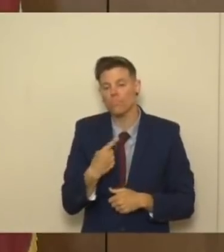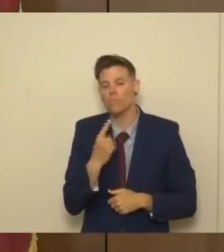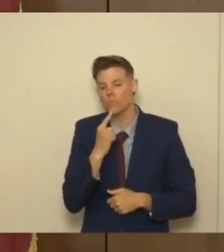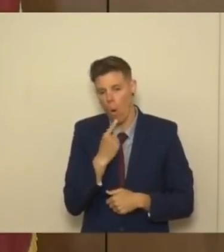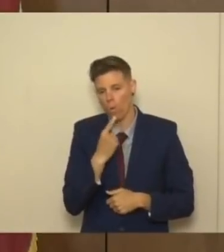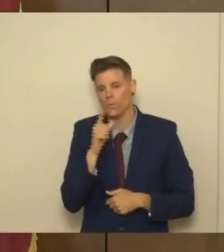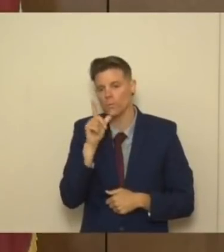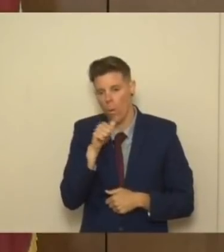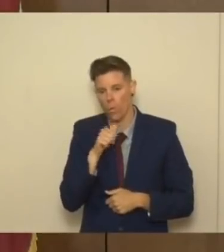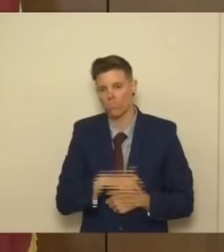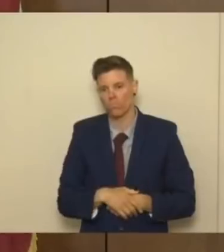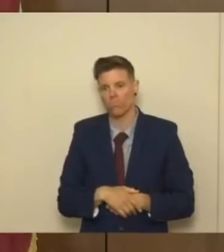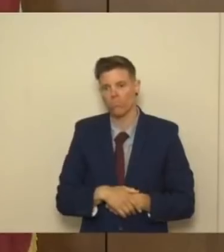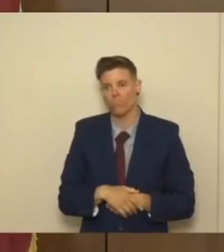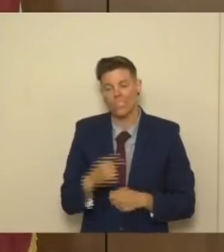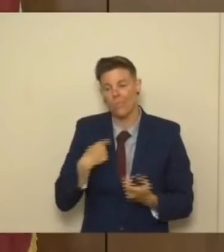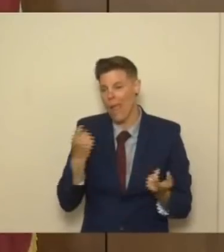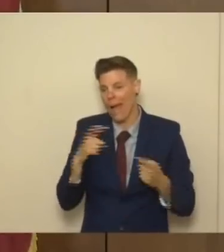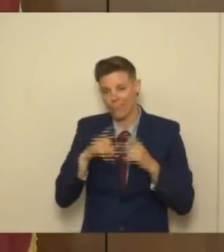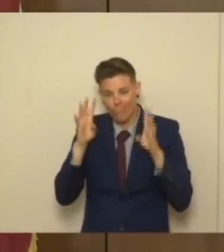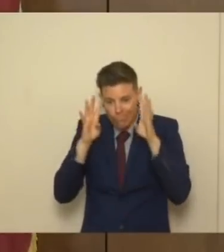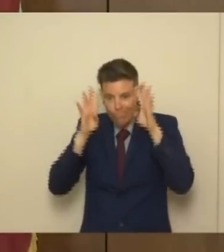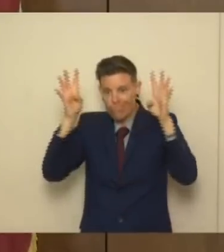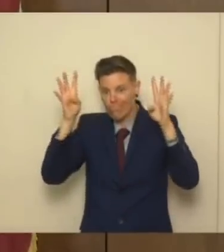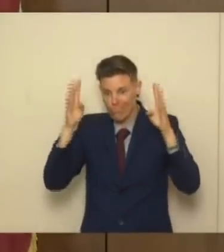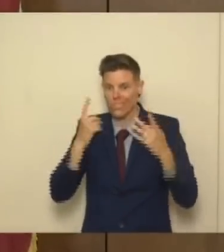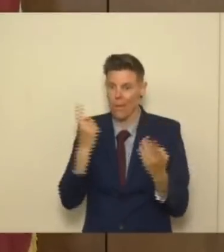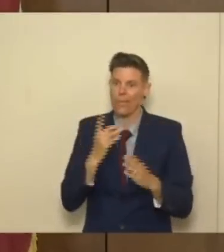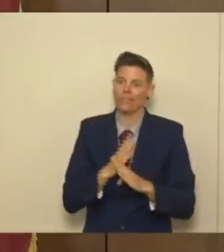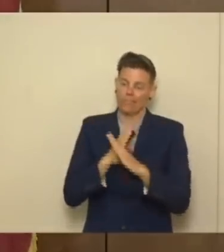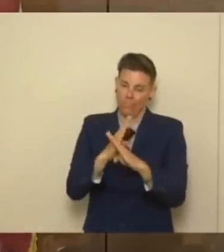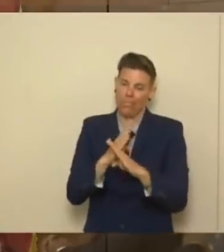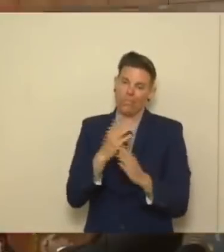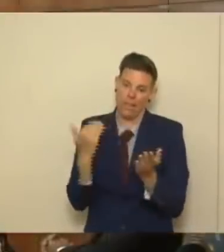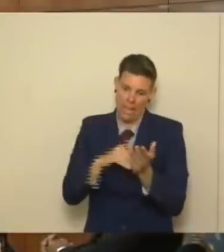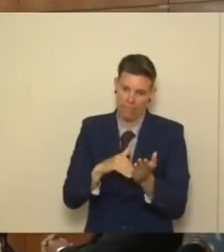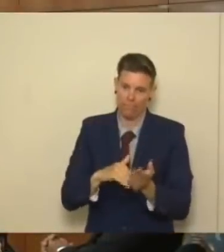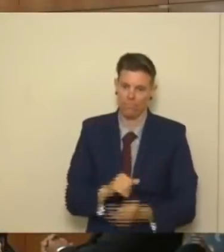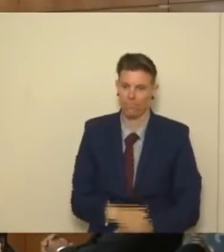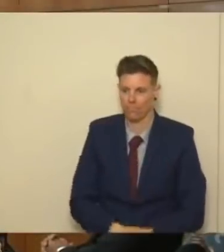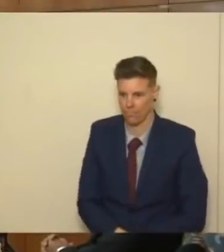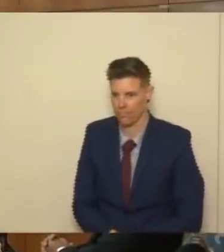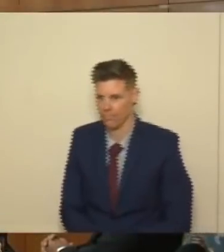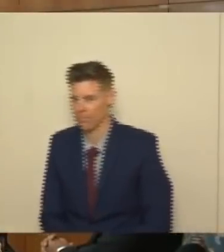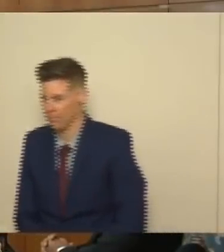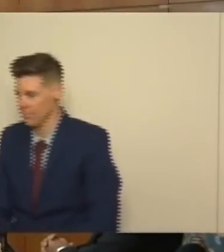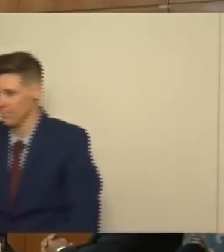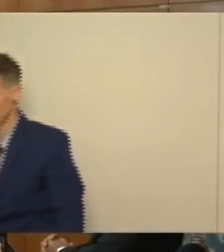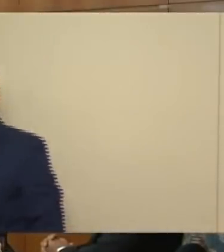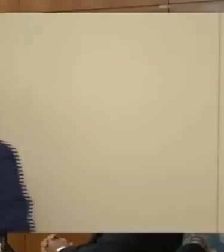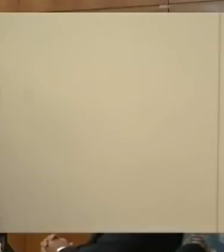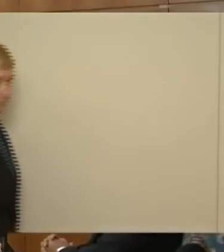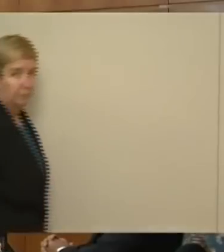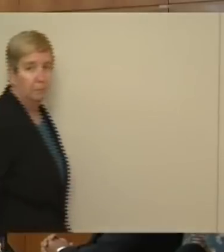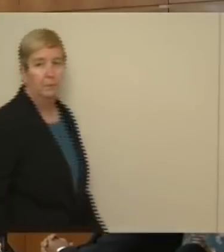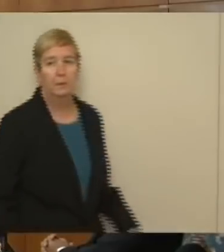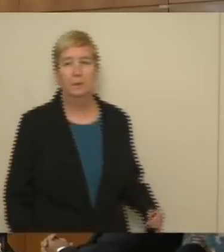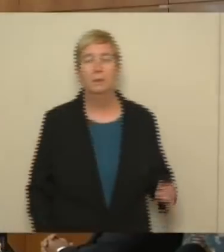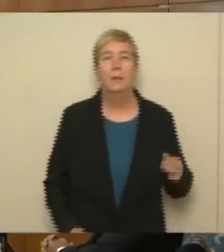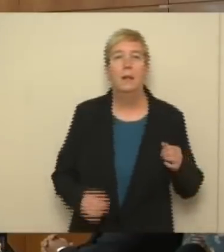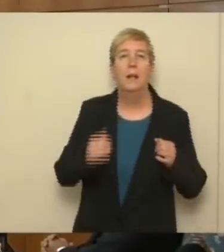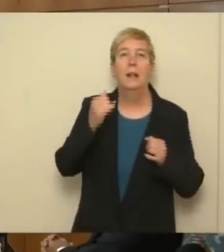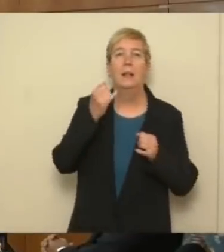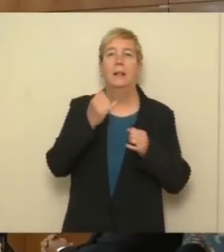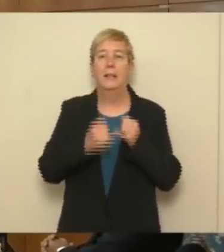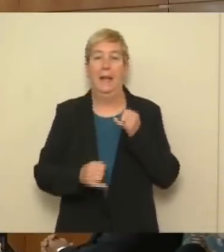will prevent that to the highest degree that we can. Thank you, Governor. This will be our last question, going to Andrew Hay with